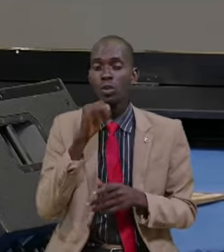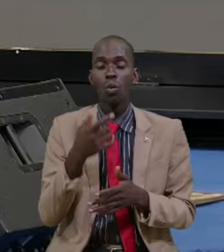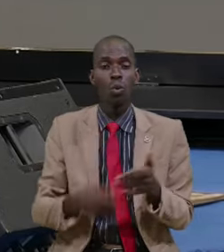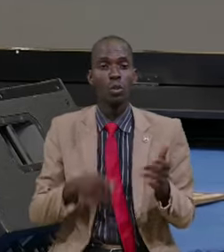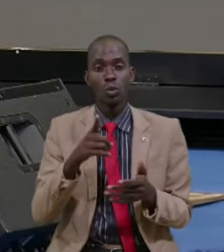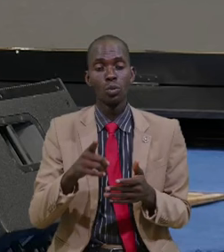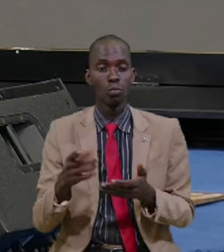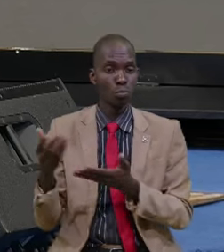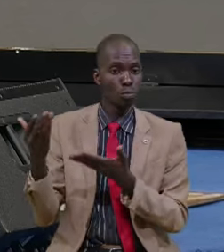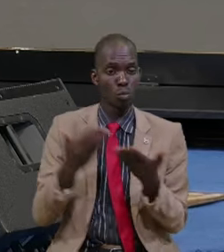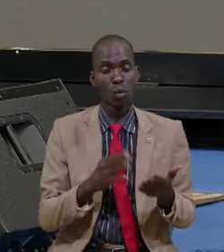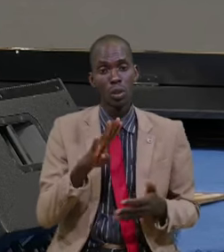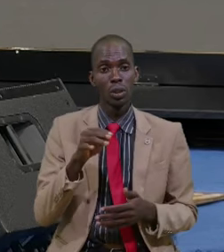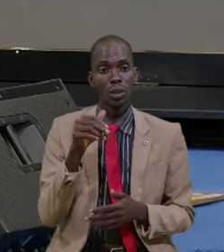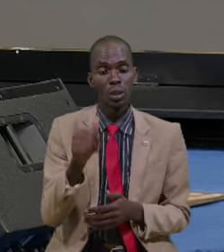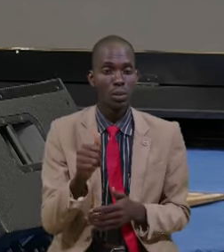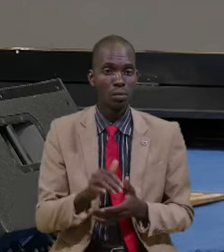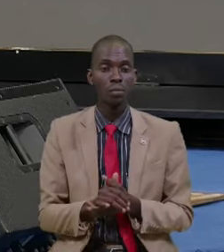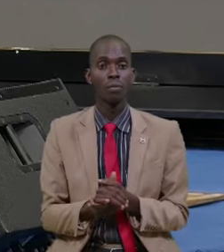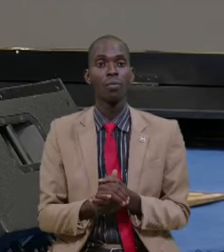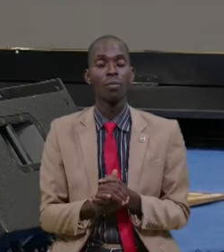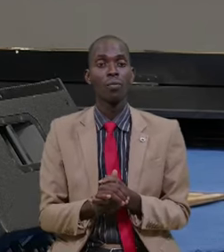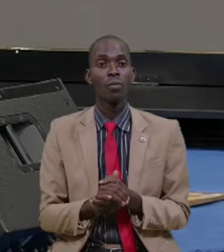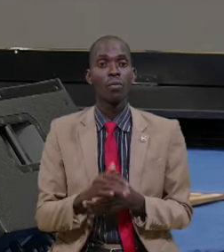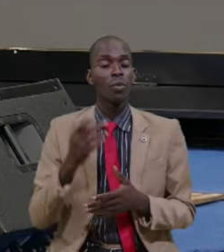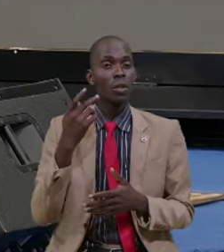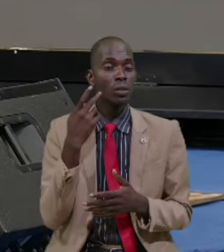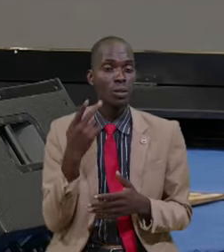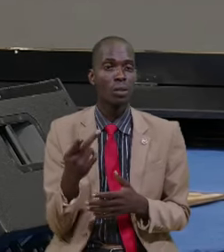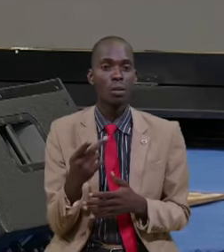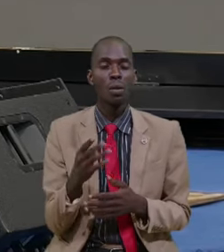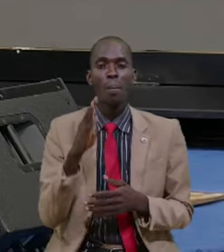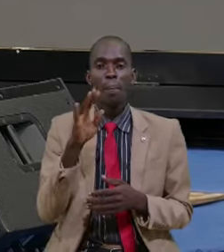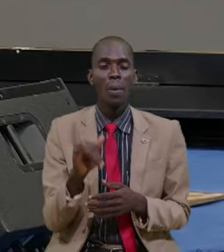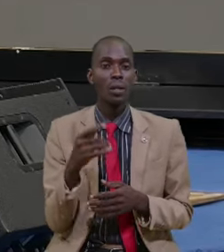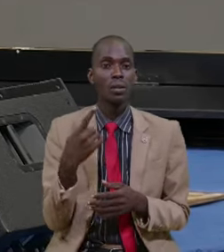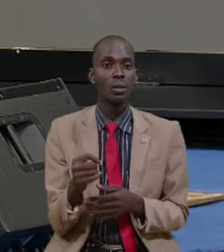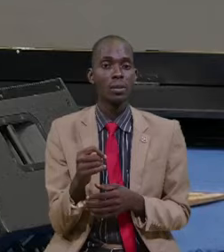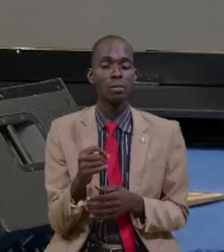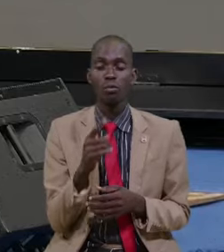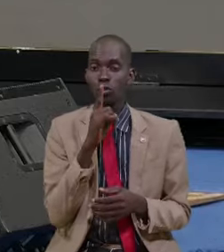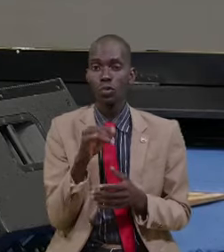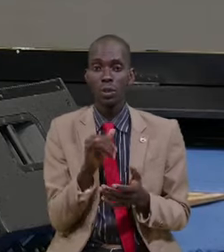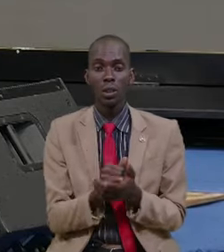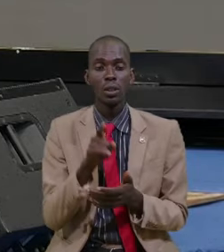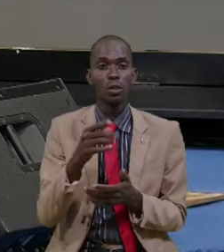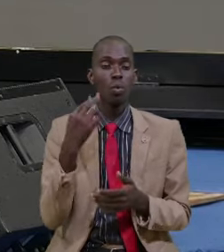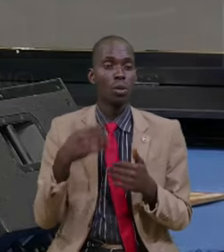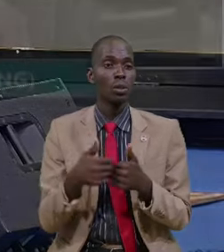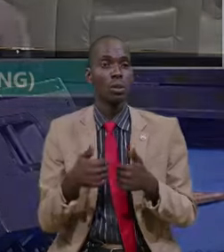he didn't manufacture the corruption just by the fact that he was separated